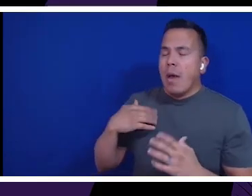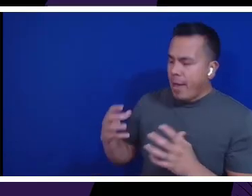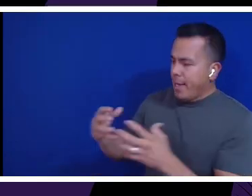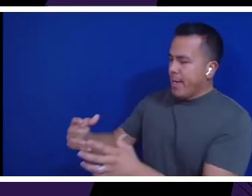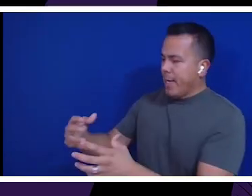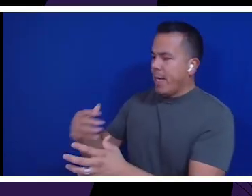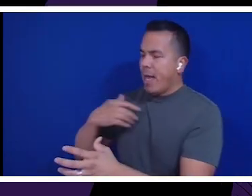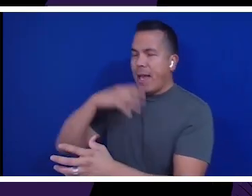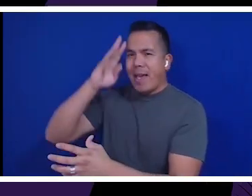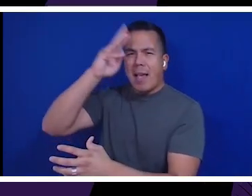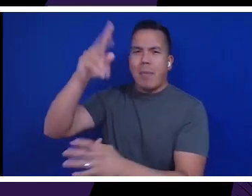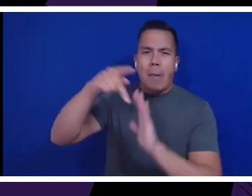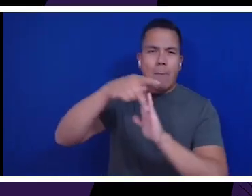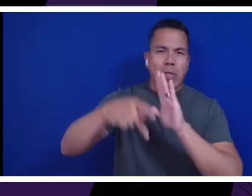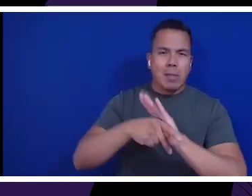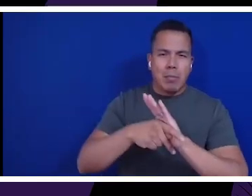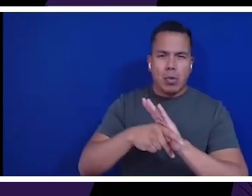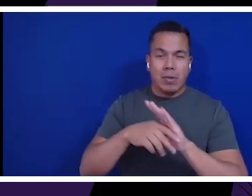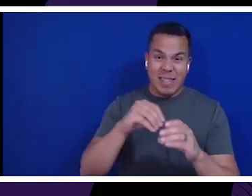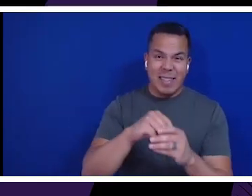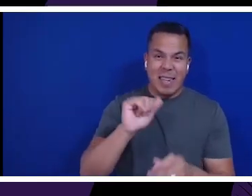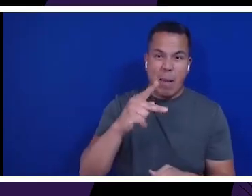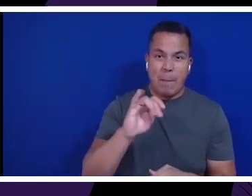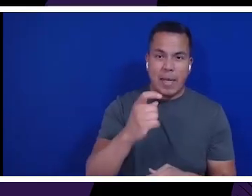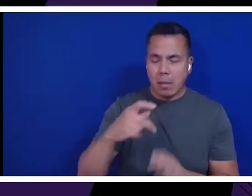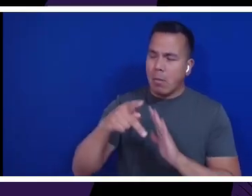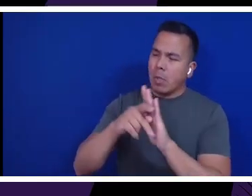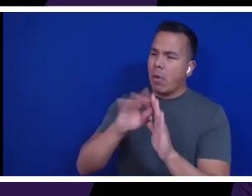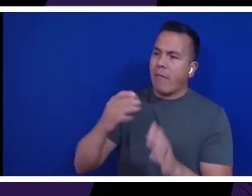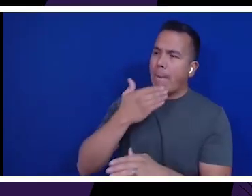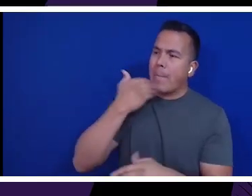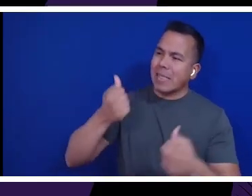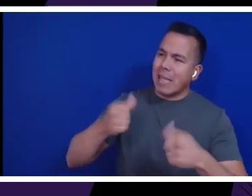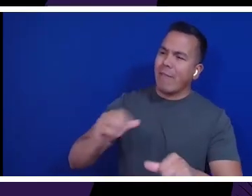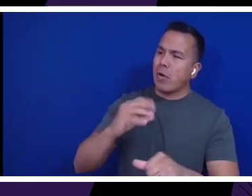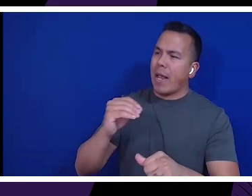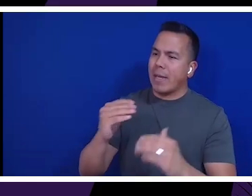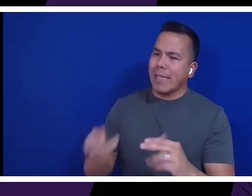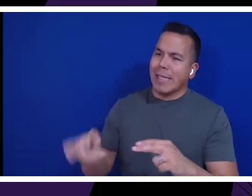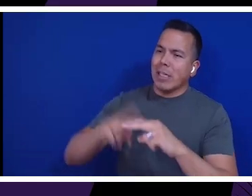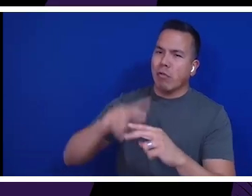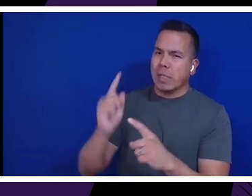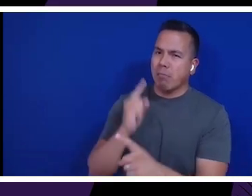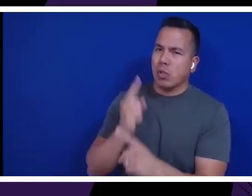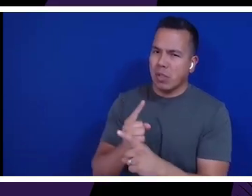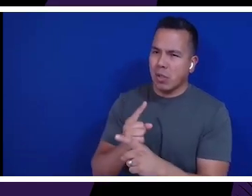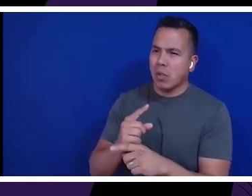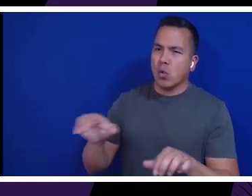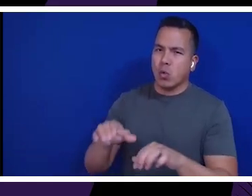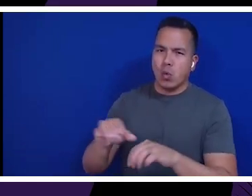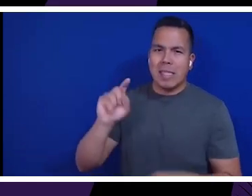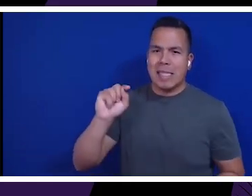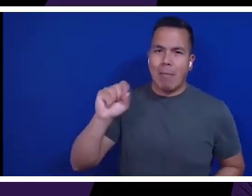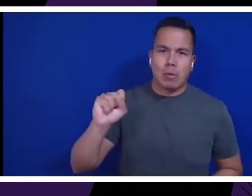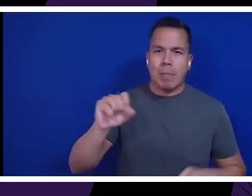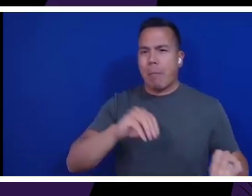is in the appendix of like principle of best effort and increasing precision with doing the TypeScript migration. So at